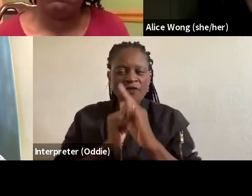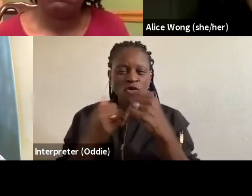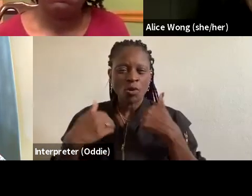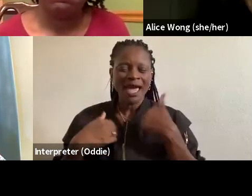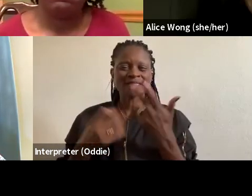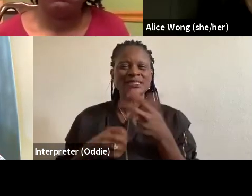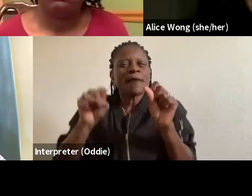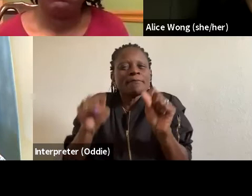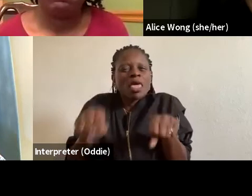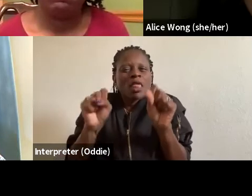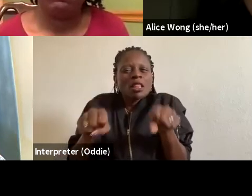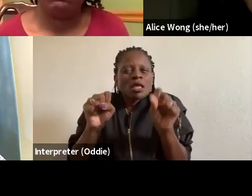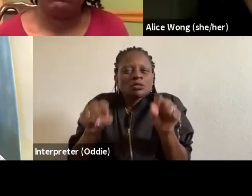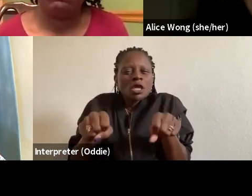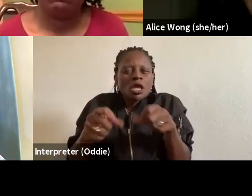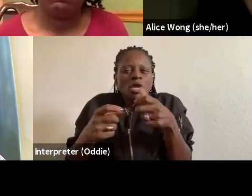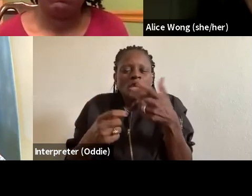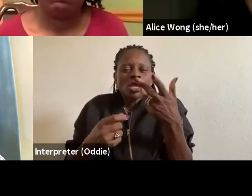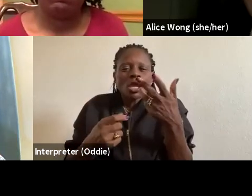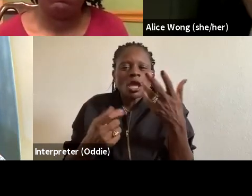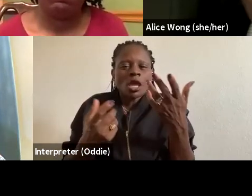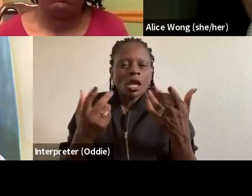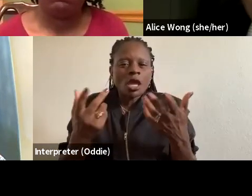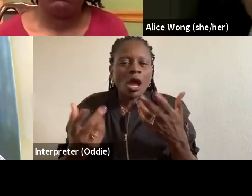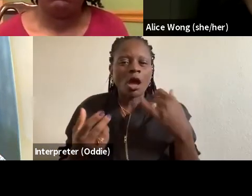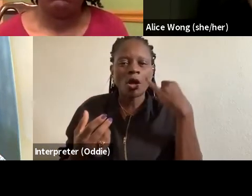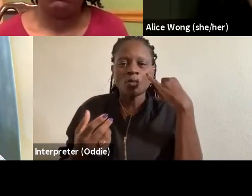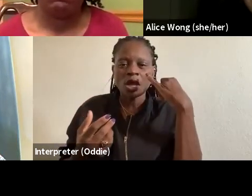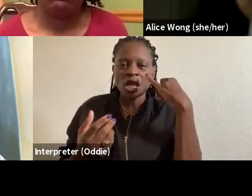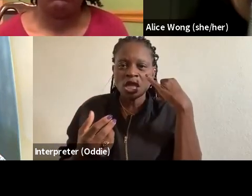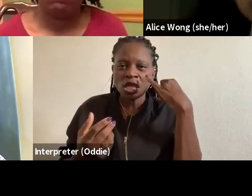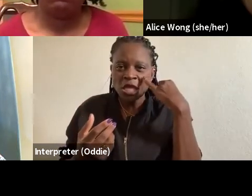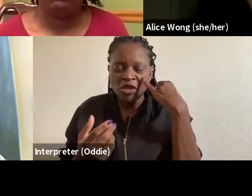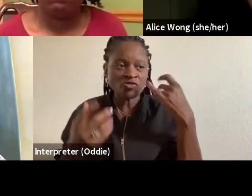really dream to be allies or